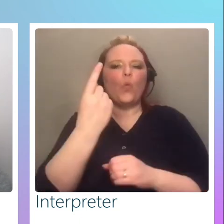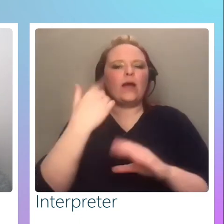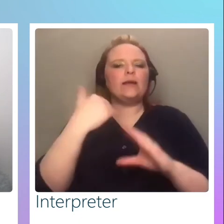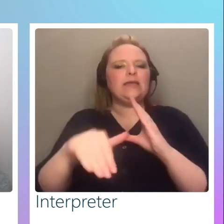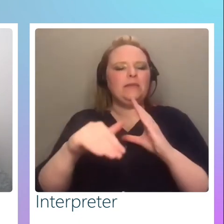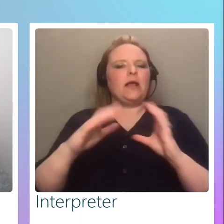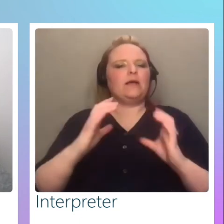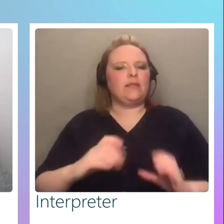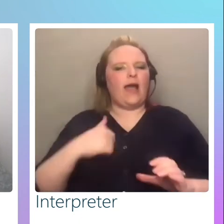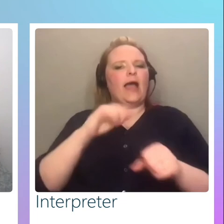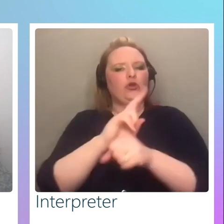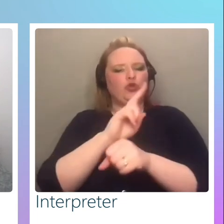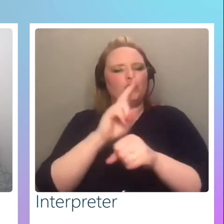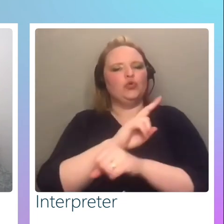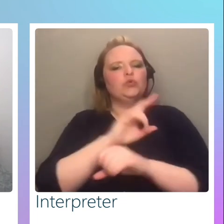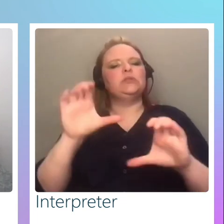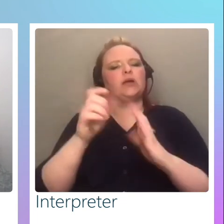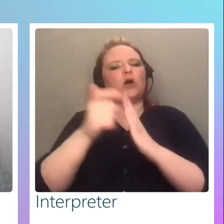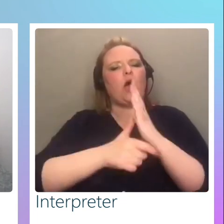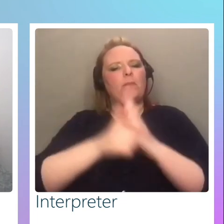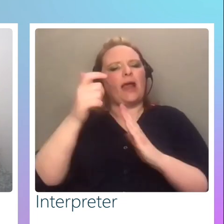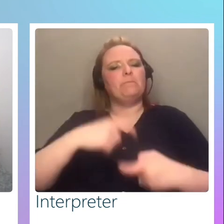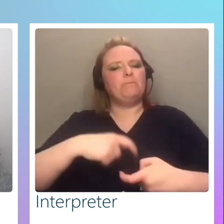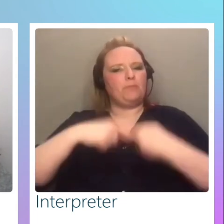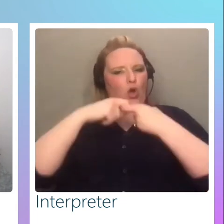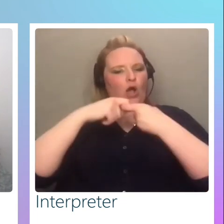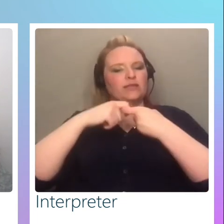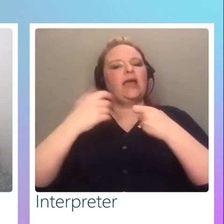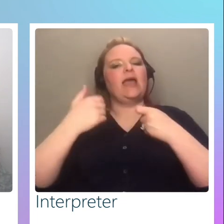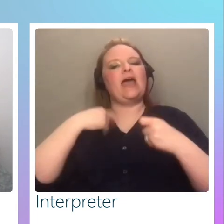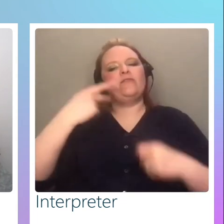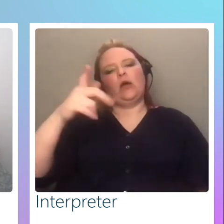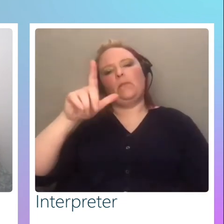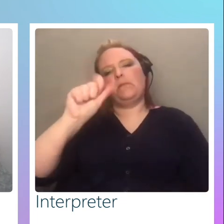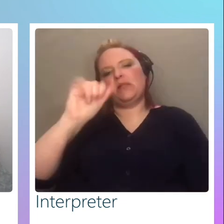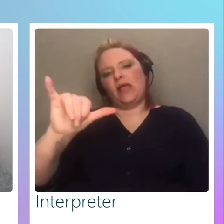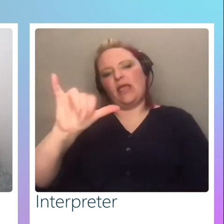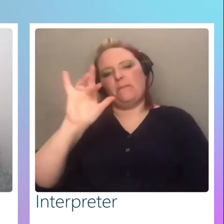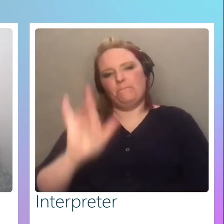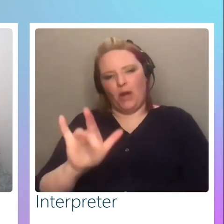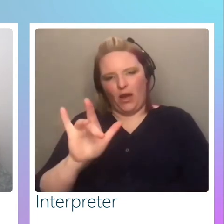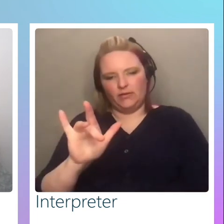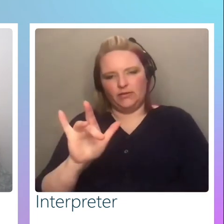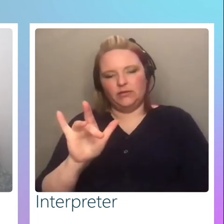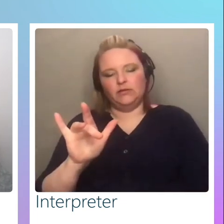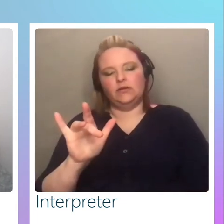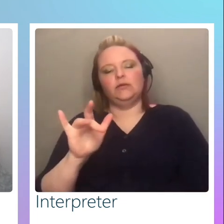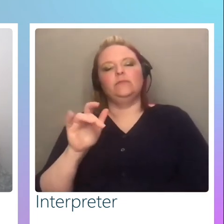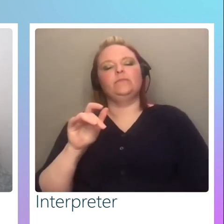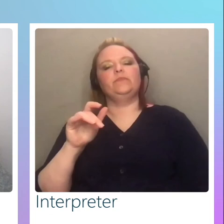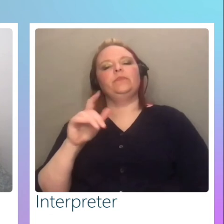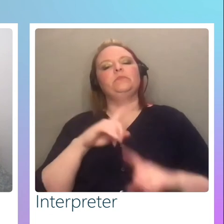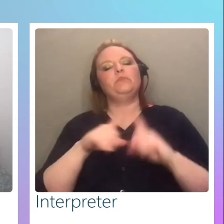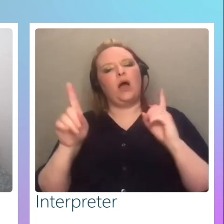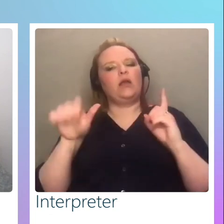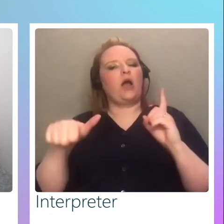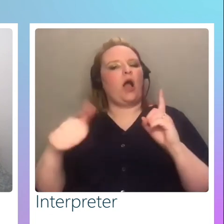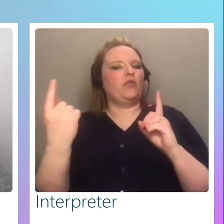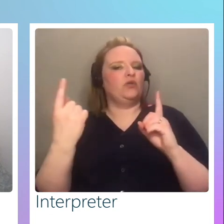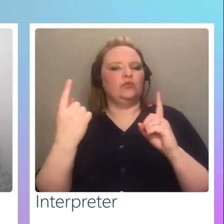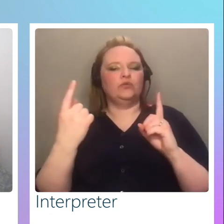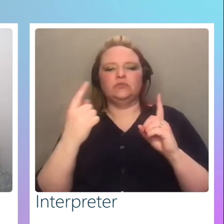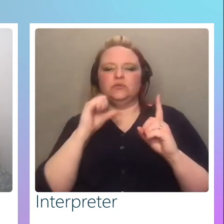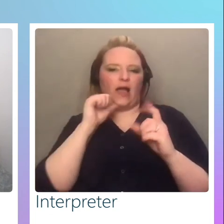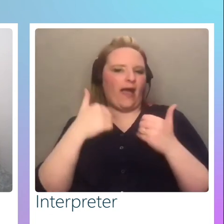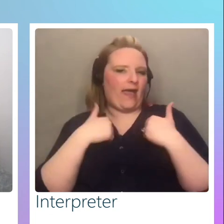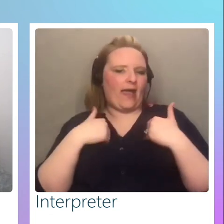use does automatically pause and then put a play button on animated GIFs that I get. But then other ones don't. So